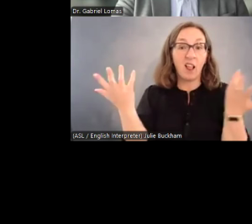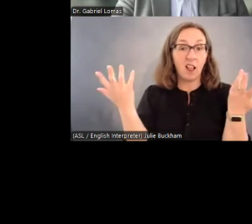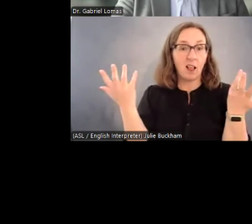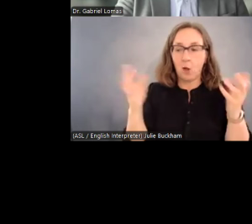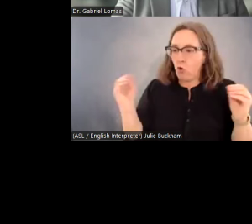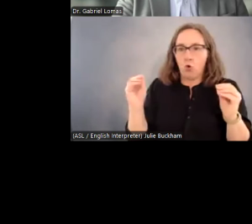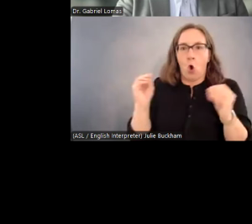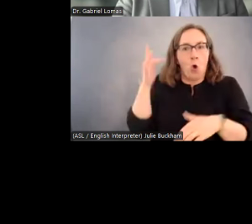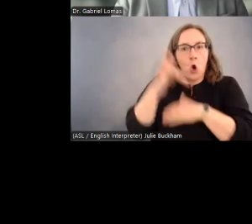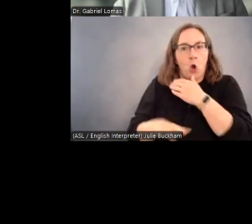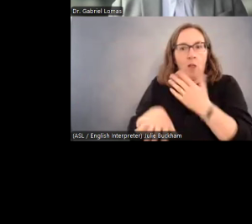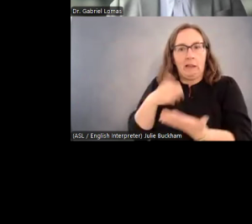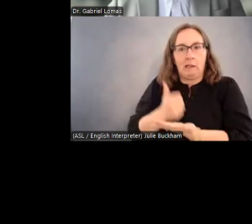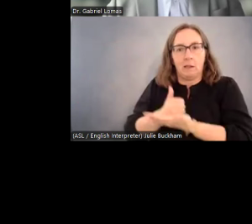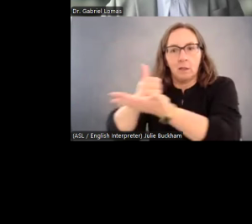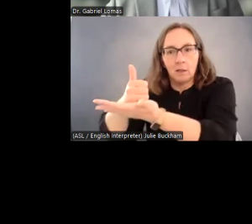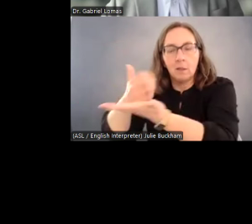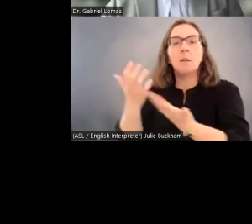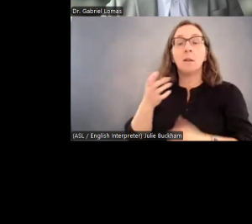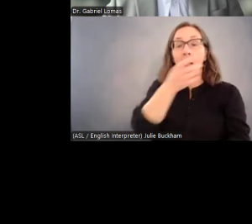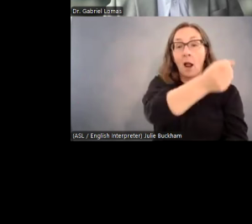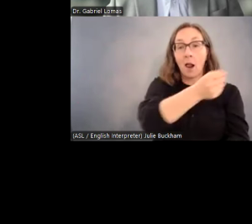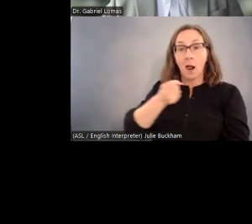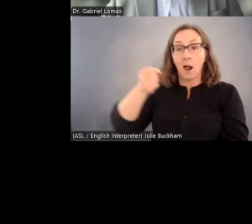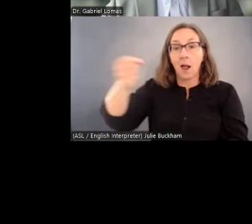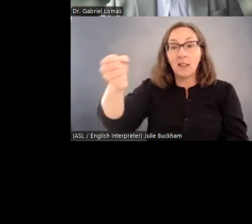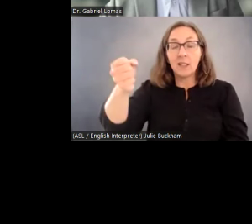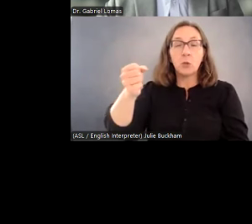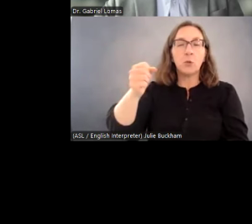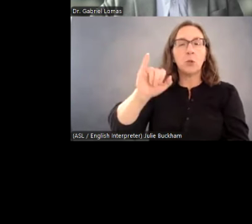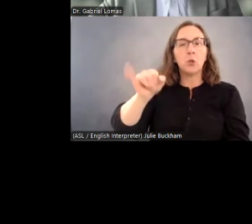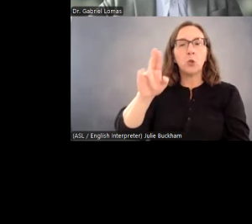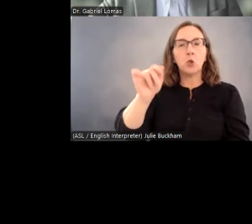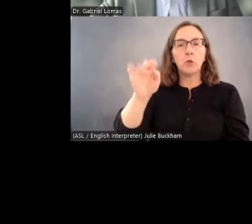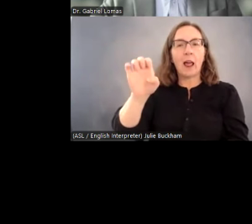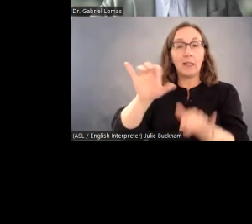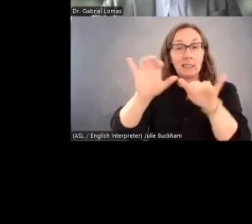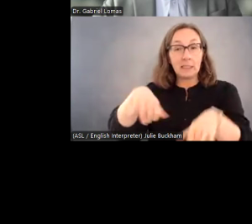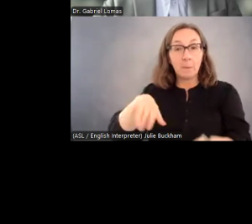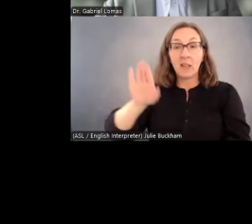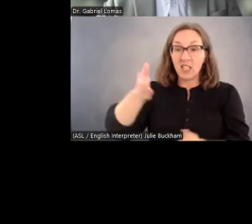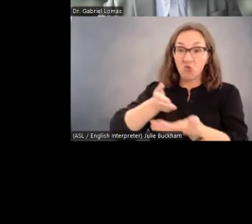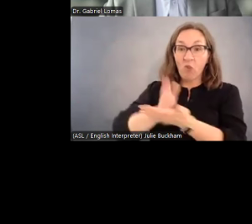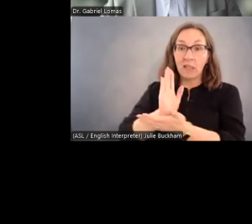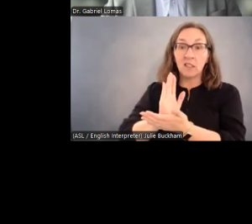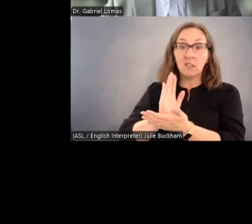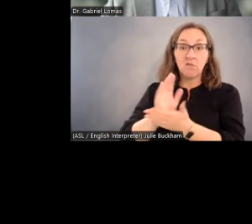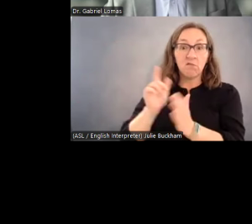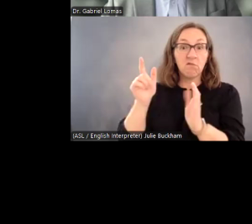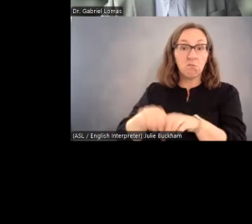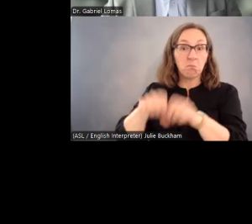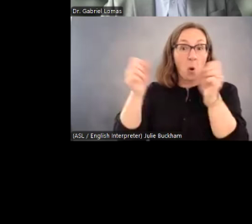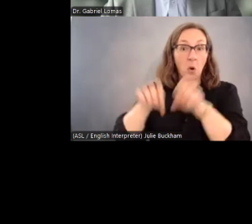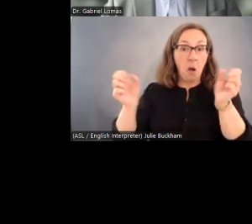early on. And once he was put into the juvenile system, his rights were violated. There were 75